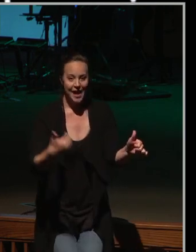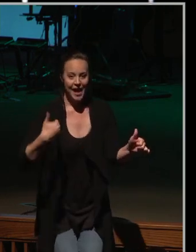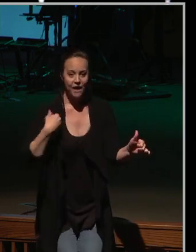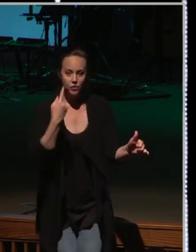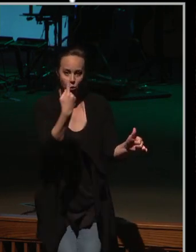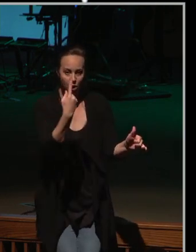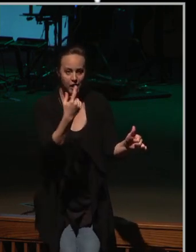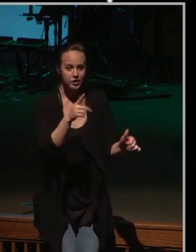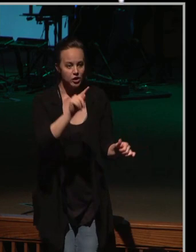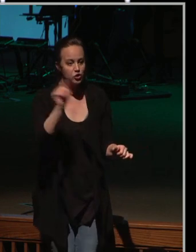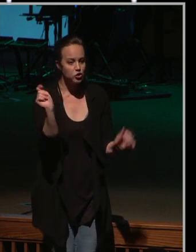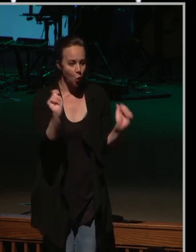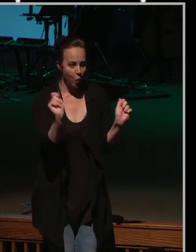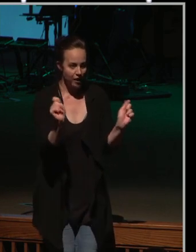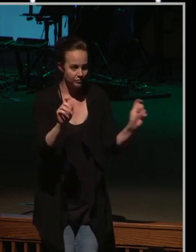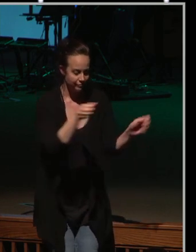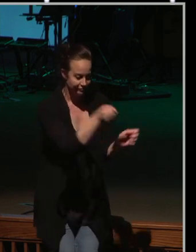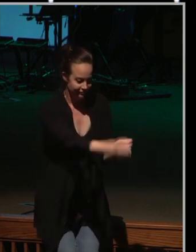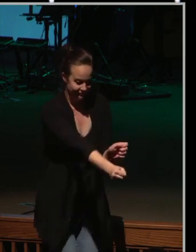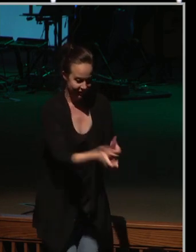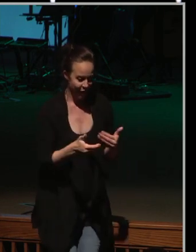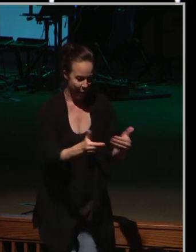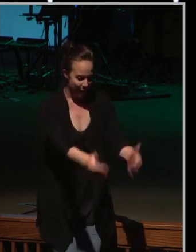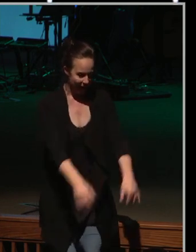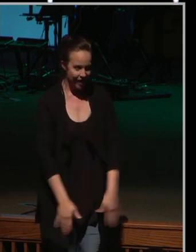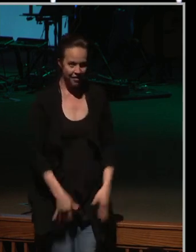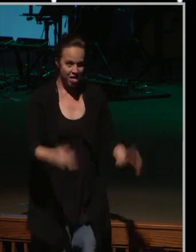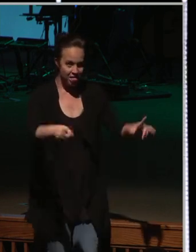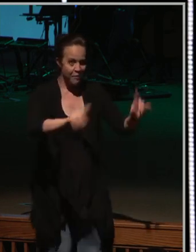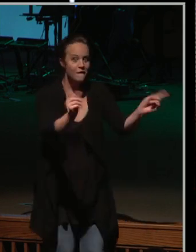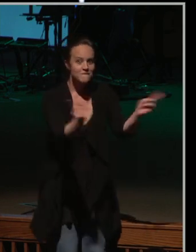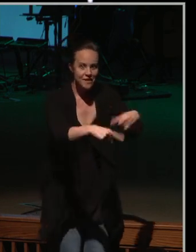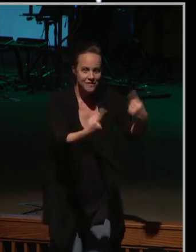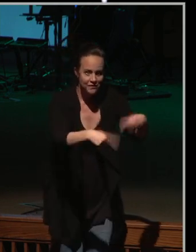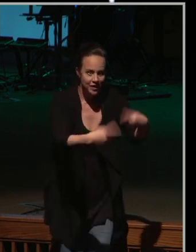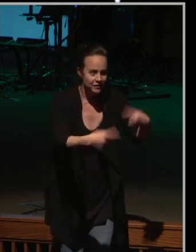Fighting and grabbing and taking it from each other and wrestling. And you know, with toddlers, it's kind of cute.